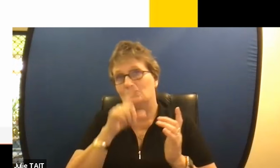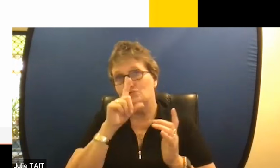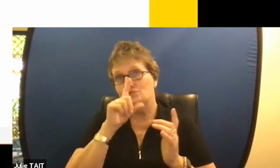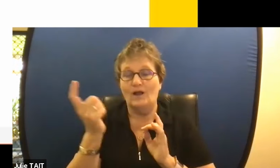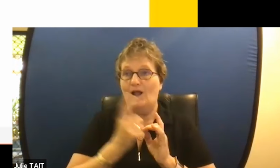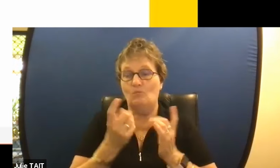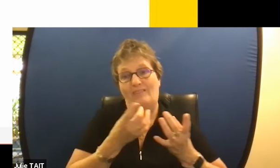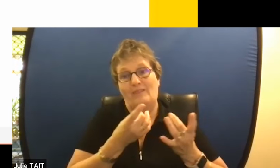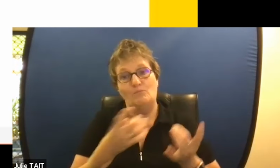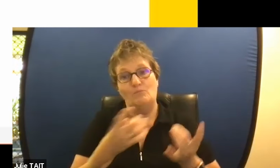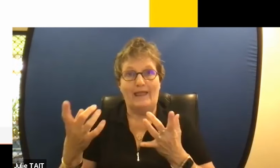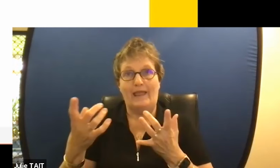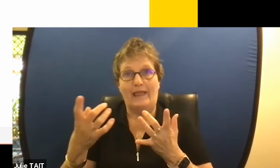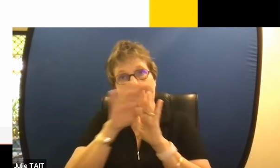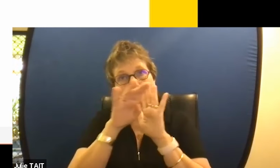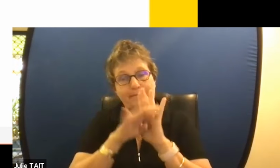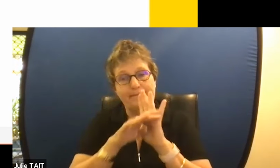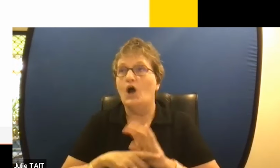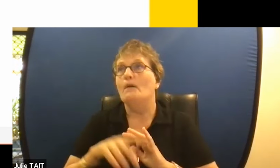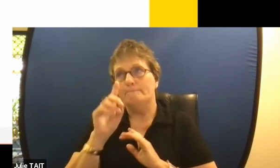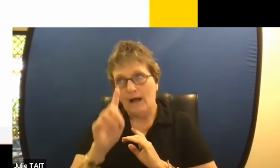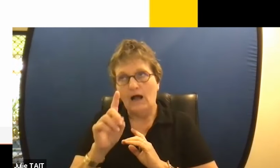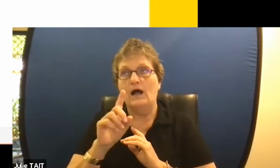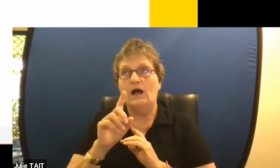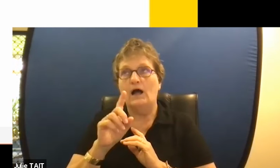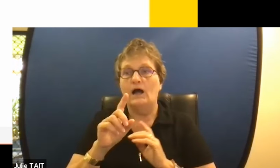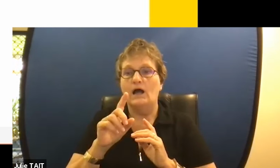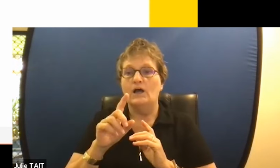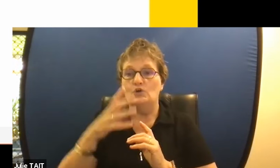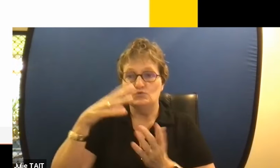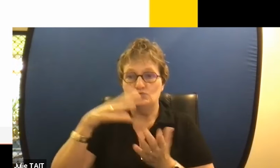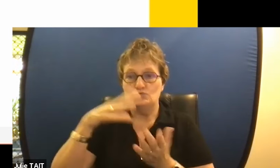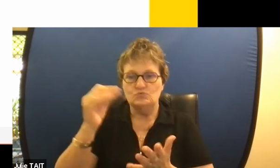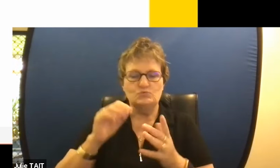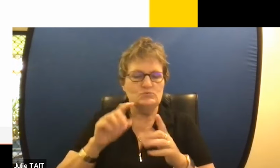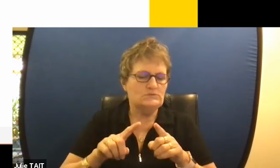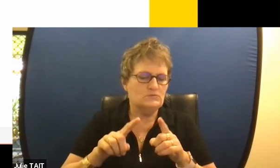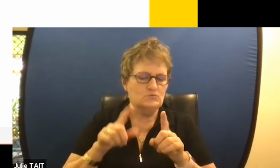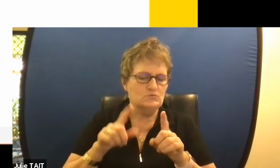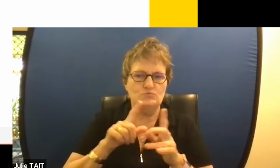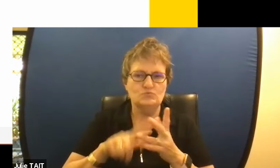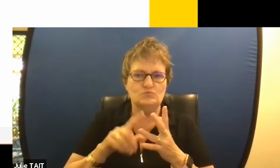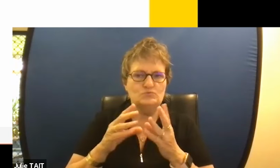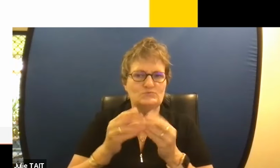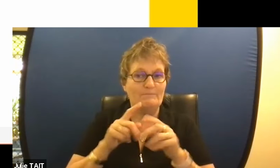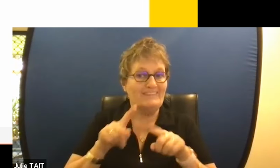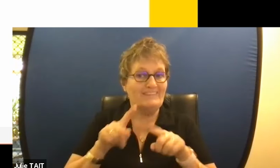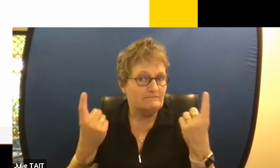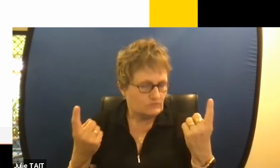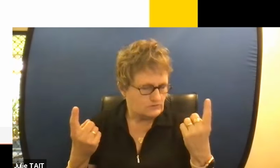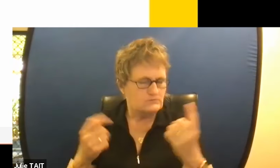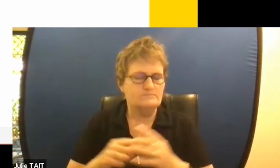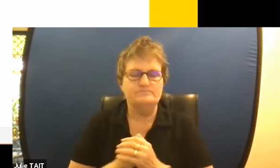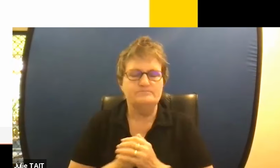how it will play out. But theoretically, the students could do something completely different. And of course, the class would have to be played out entirely